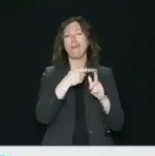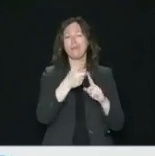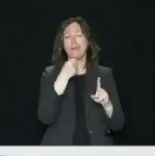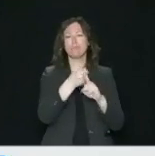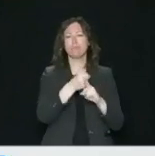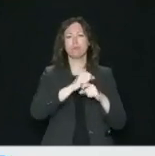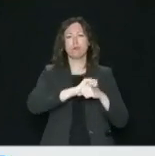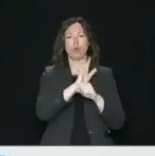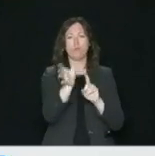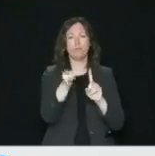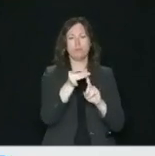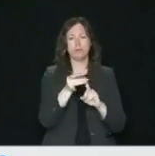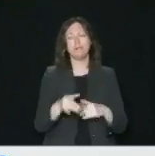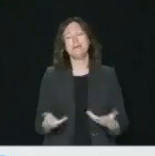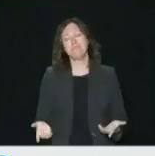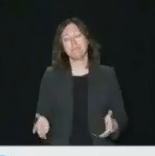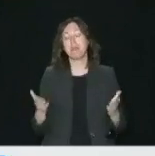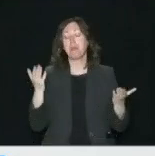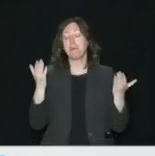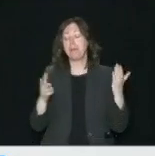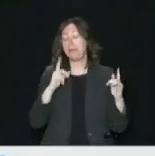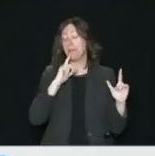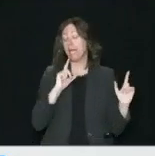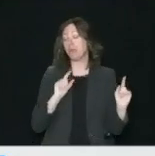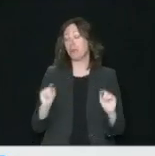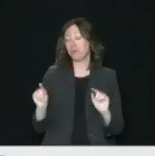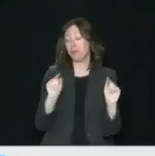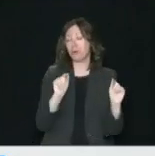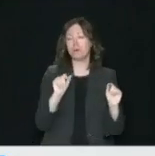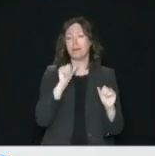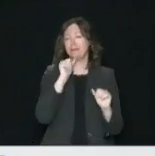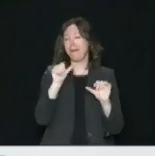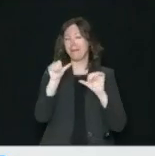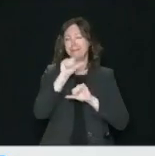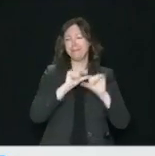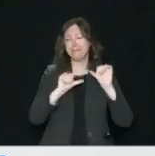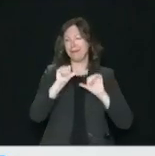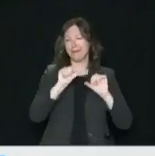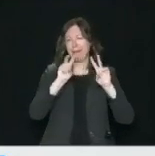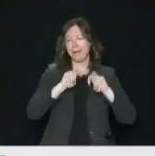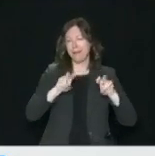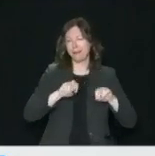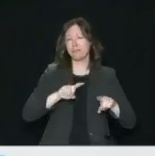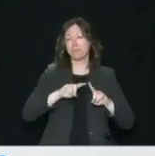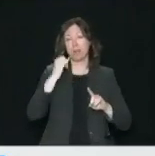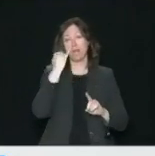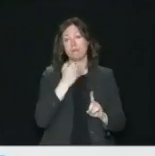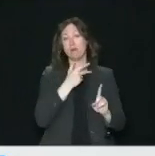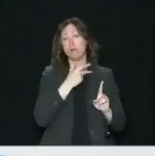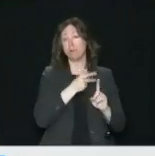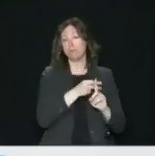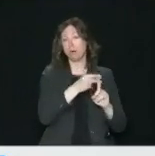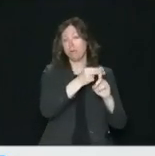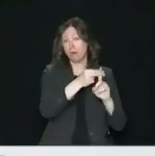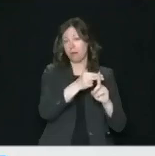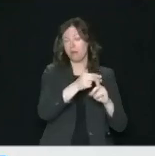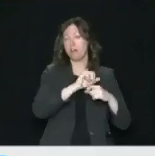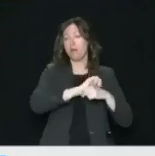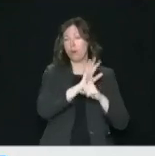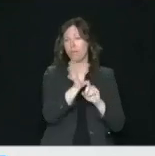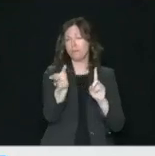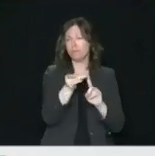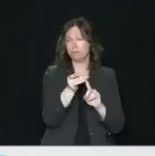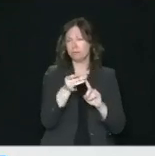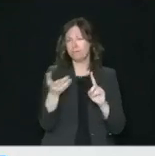vaccines, unless the experts are continuing to analyze the situation, experts are looking at this